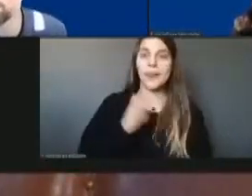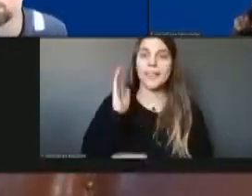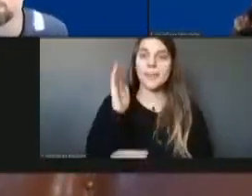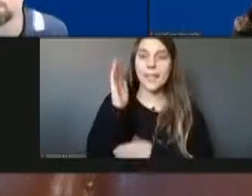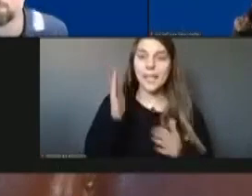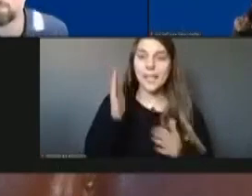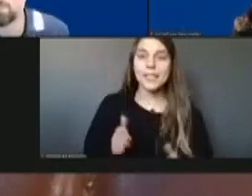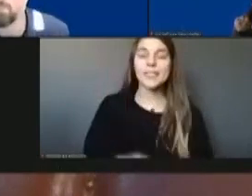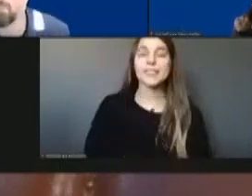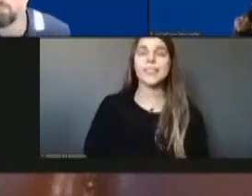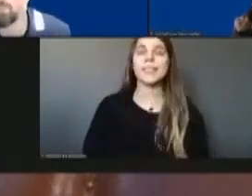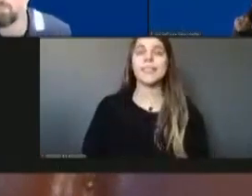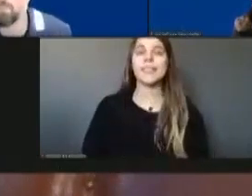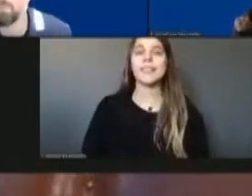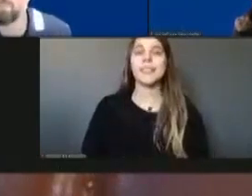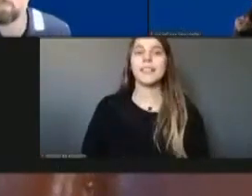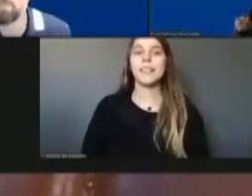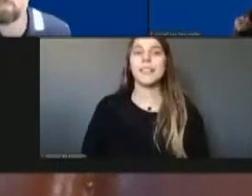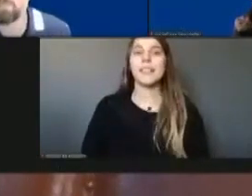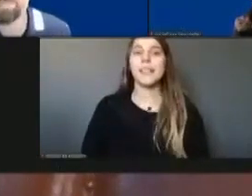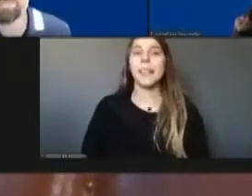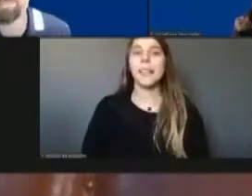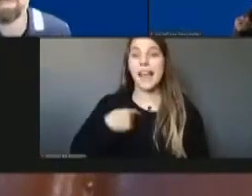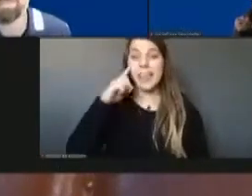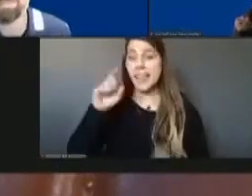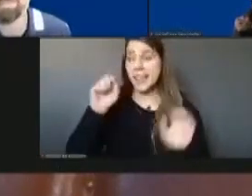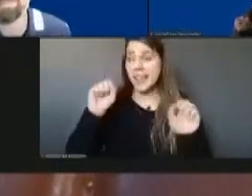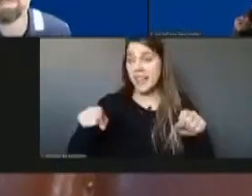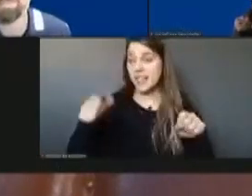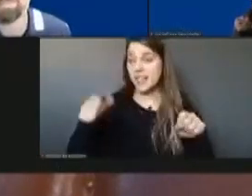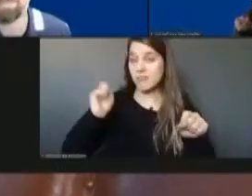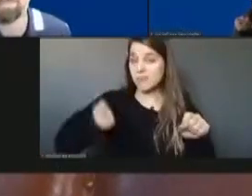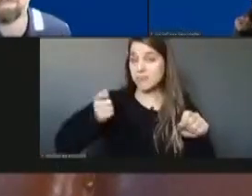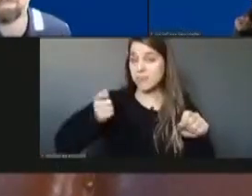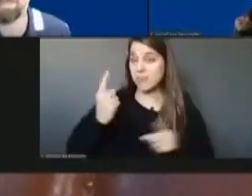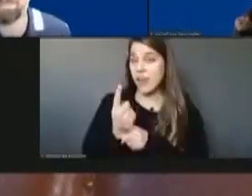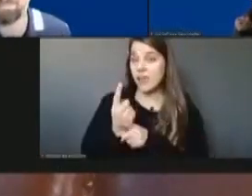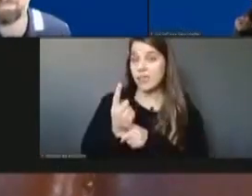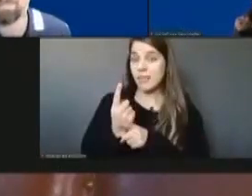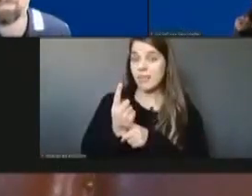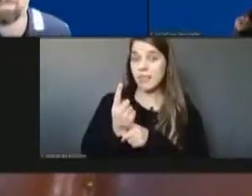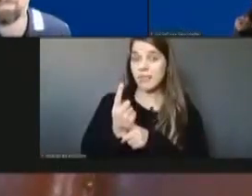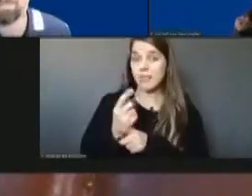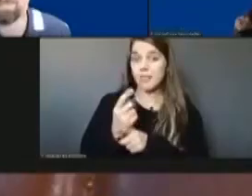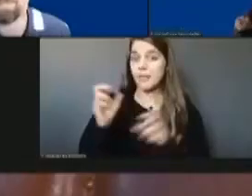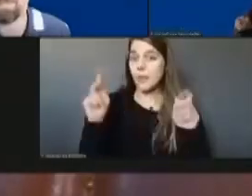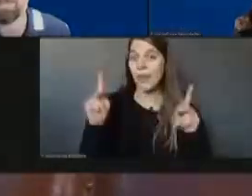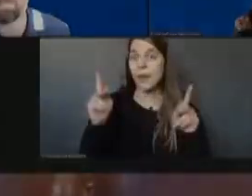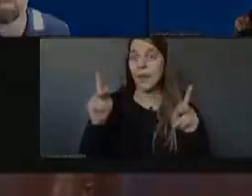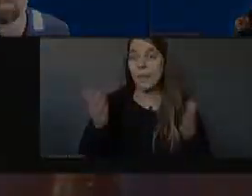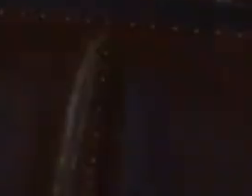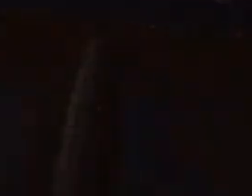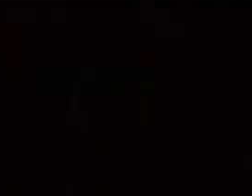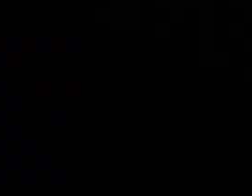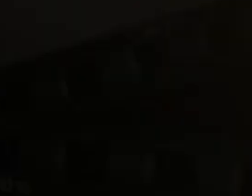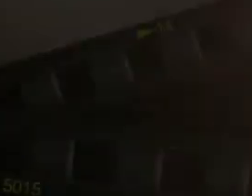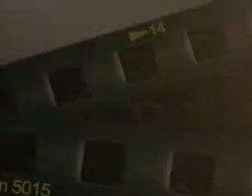And I think I can just do this on my own, huh? All right. Motion to adjourn.